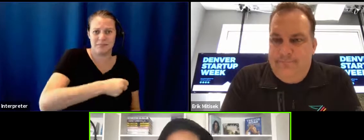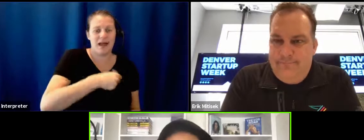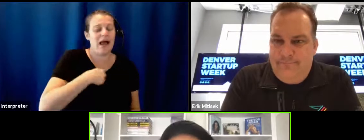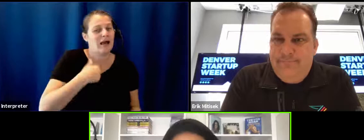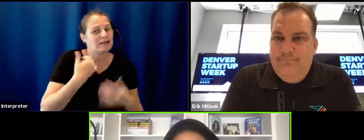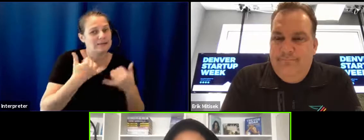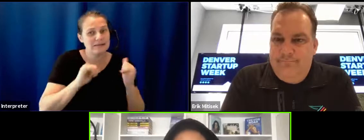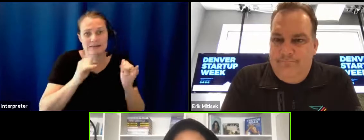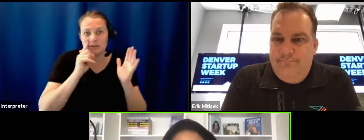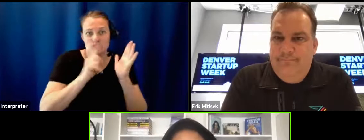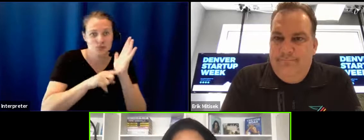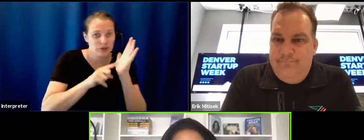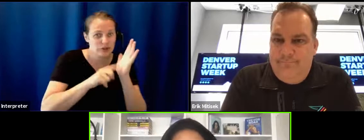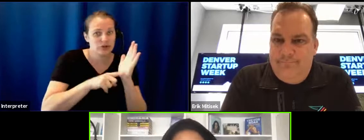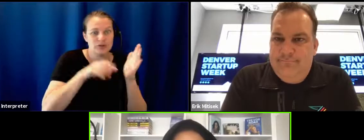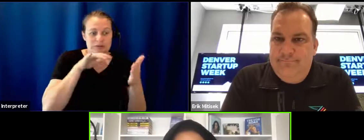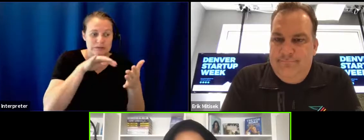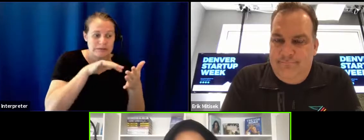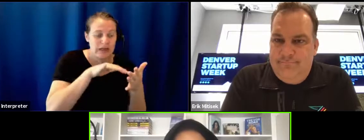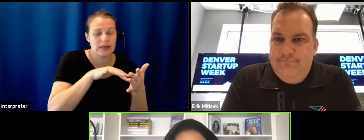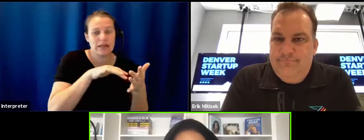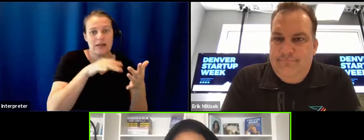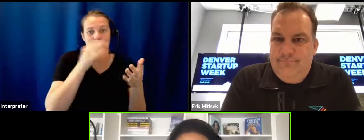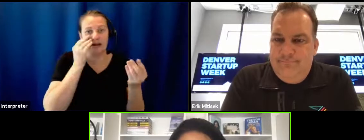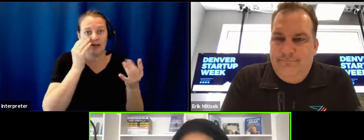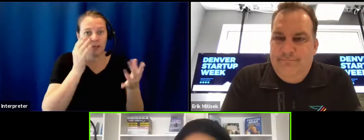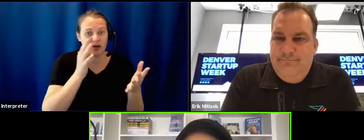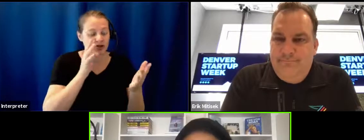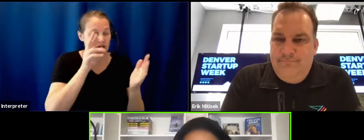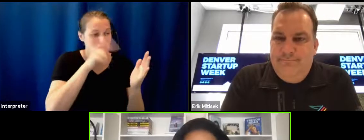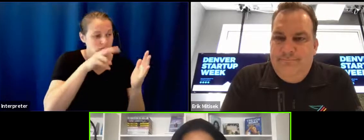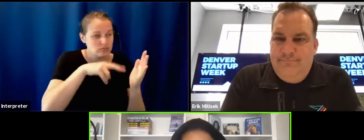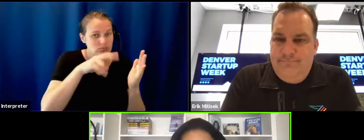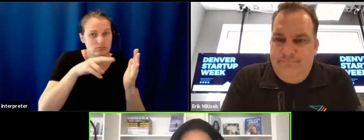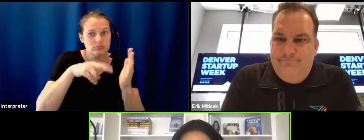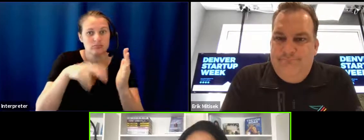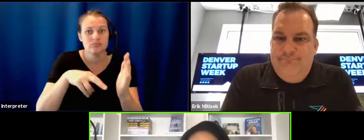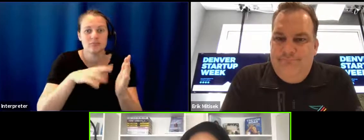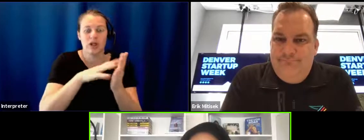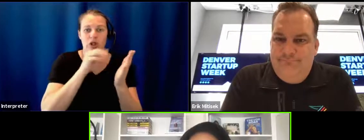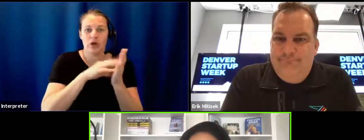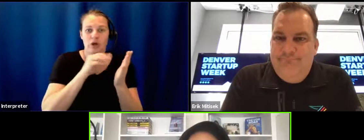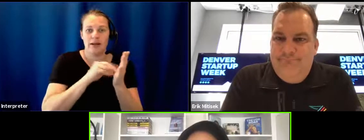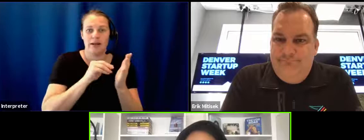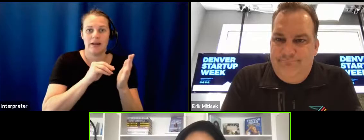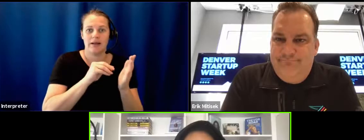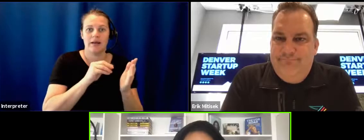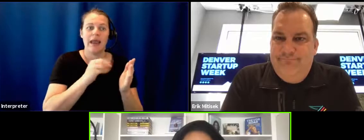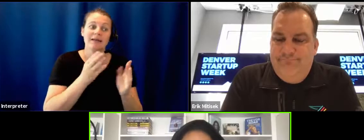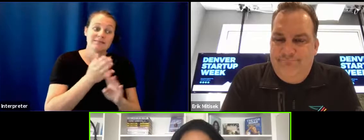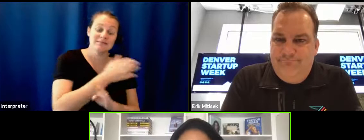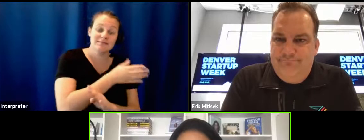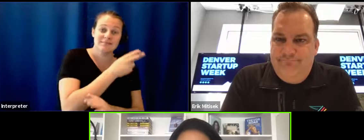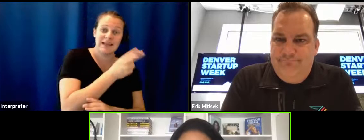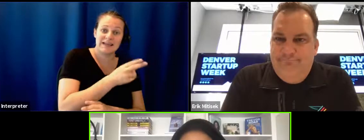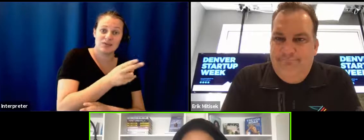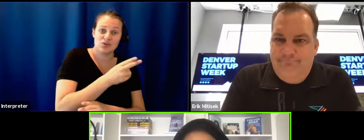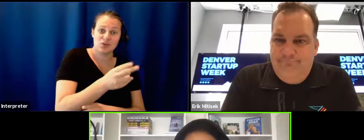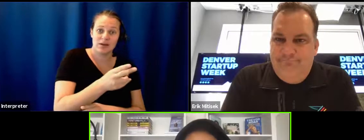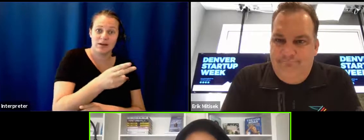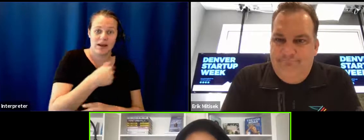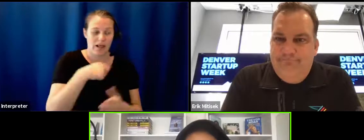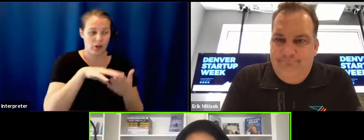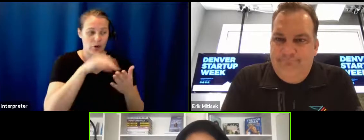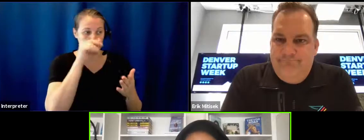studying and researching and keeping up with the what was happening on a daily basis and learning about the history so I could learn what to repeat and what not